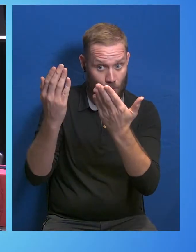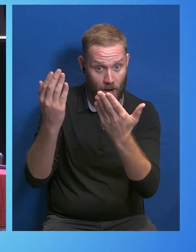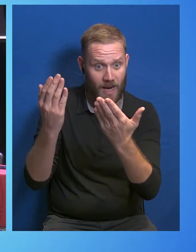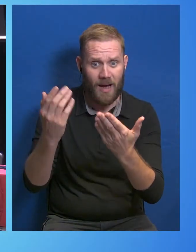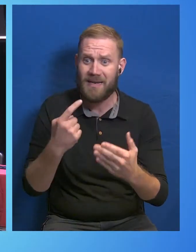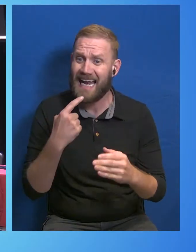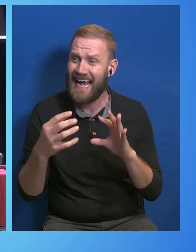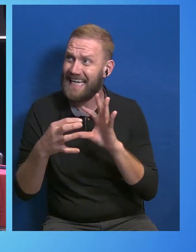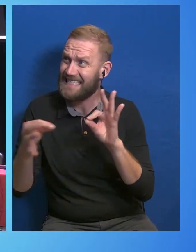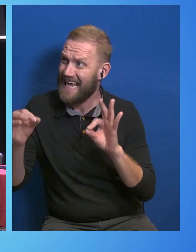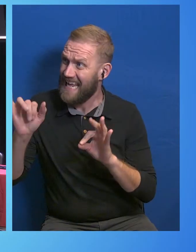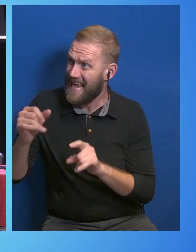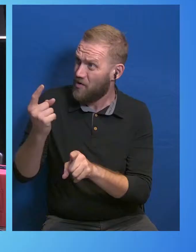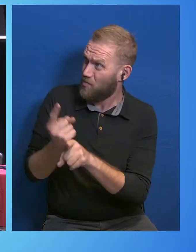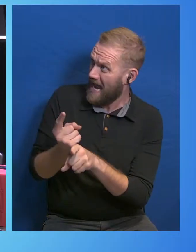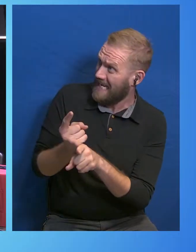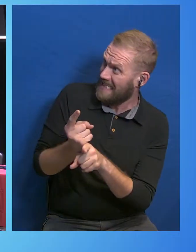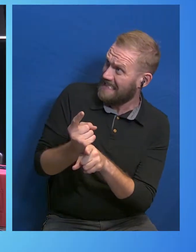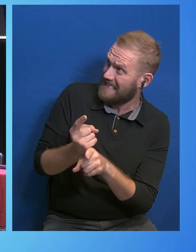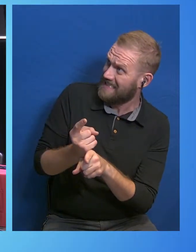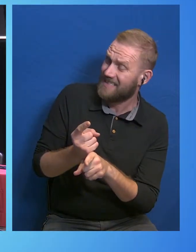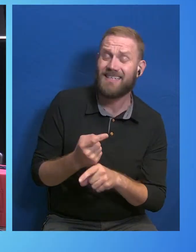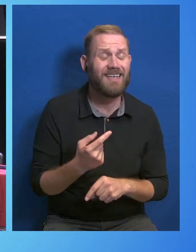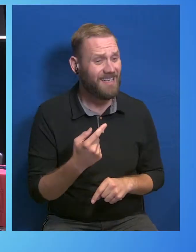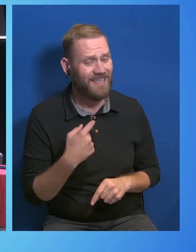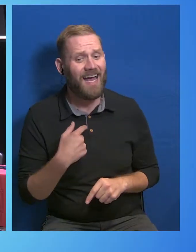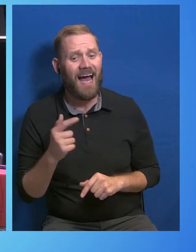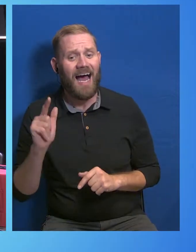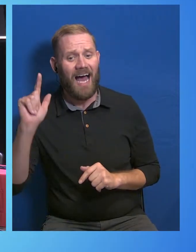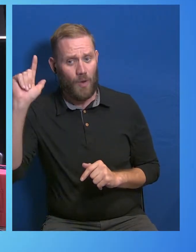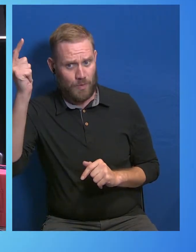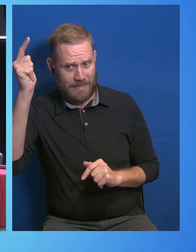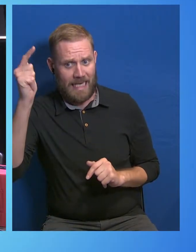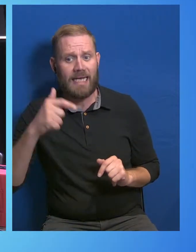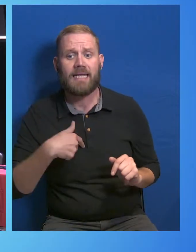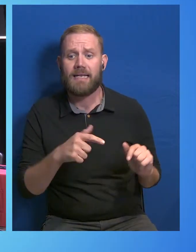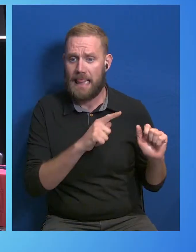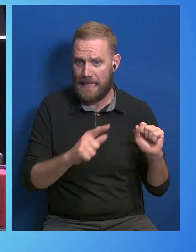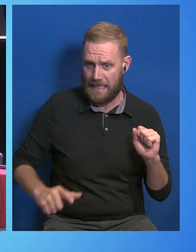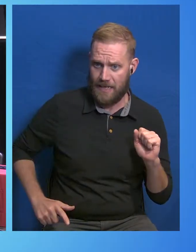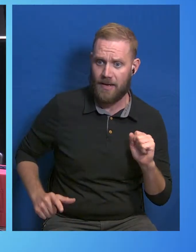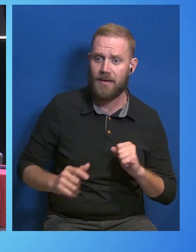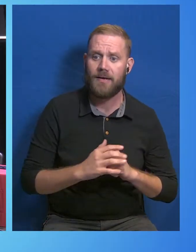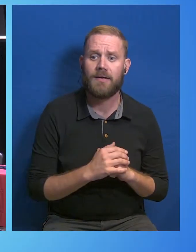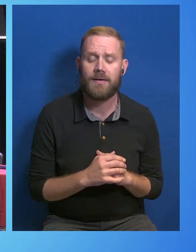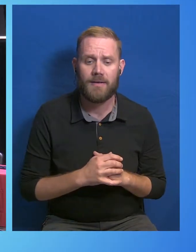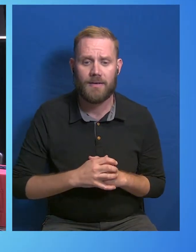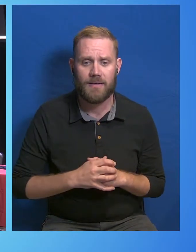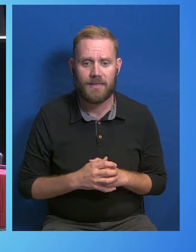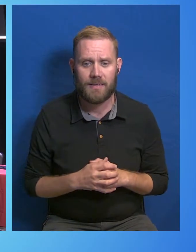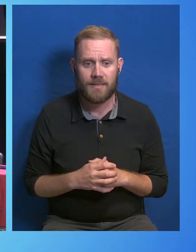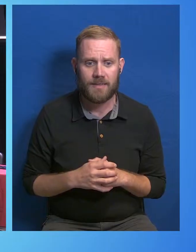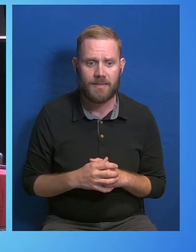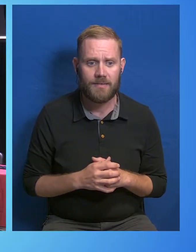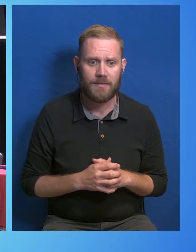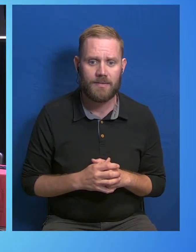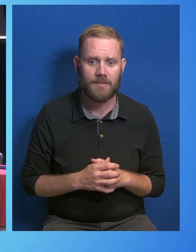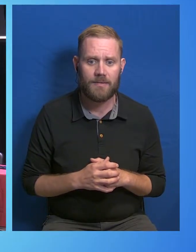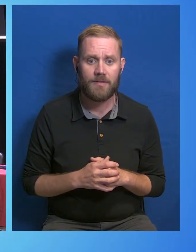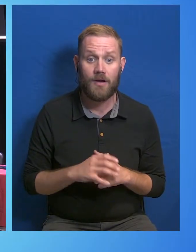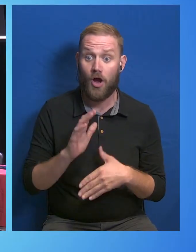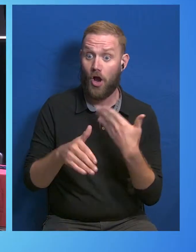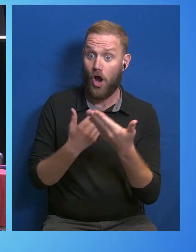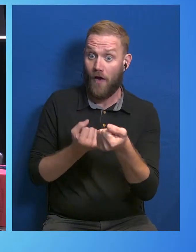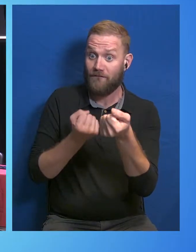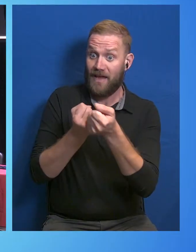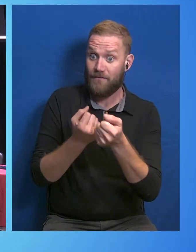that right? Yes. I'll second that motion. This is Linda. All in